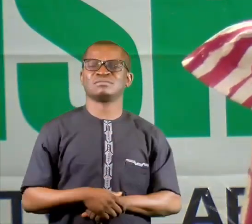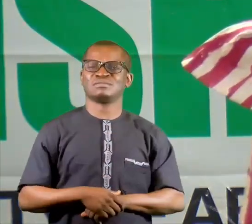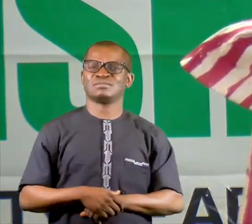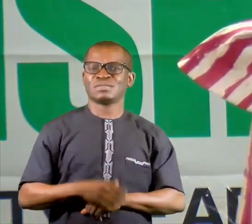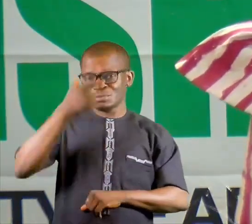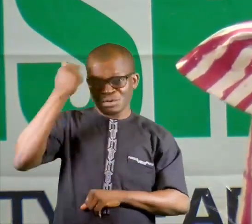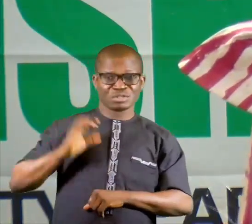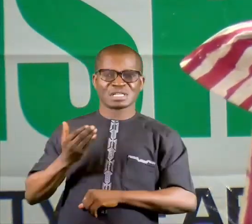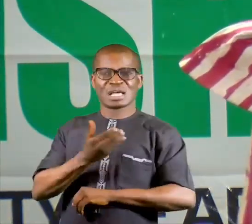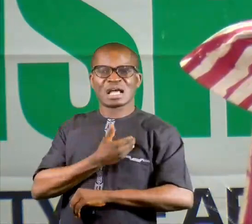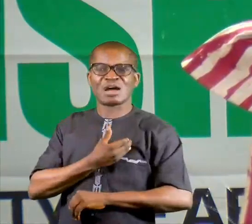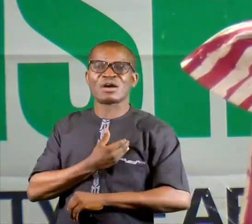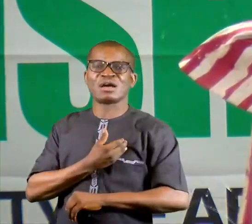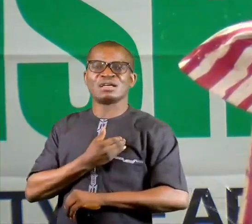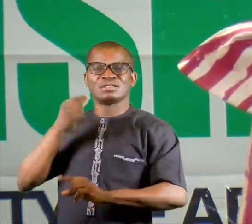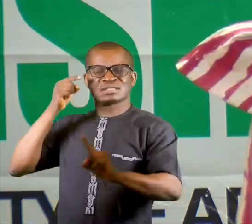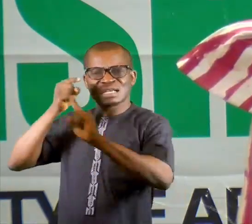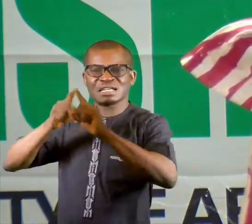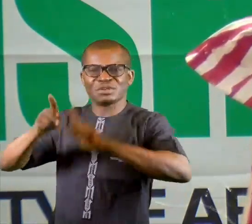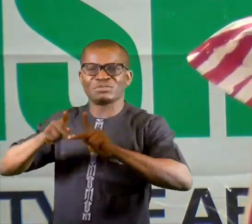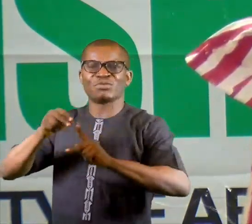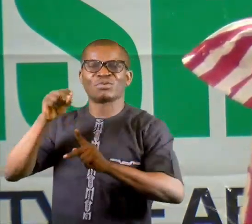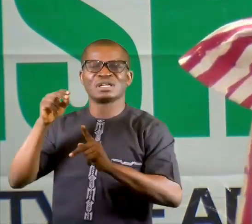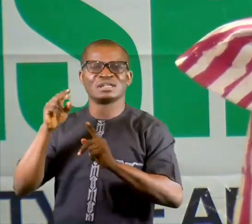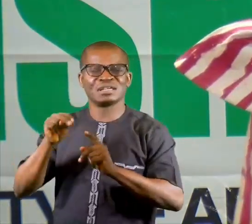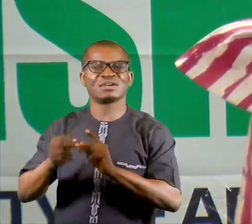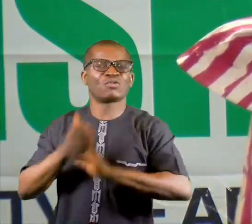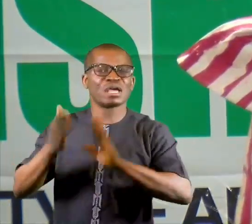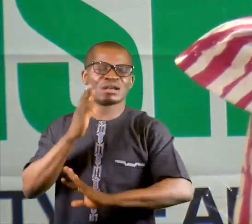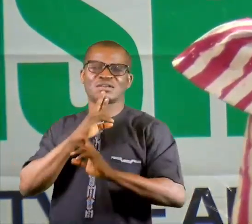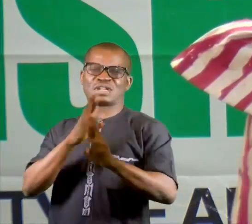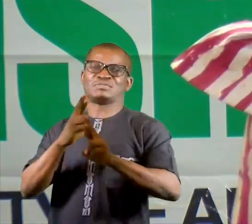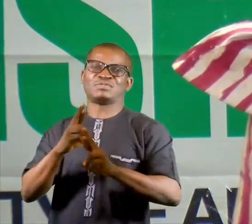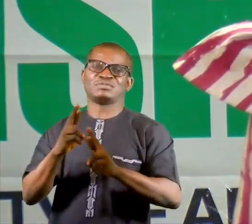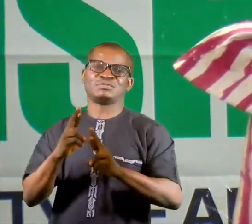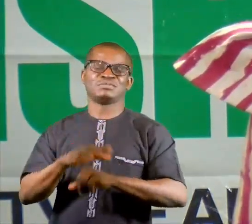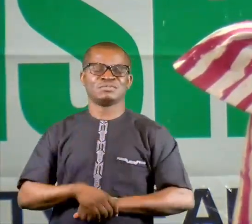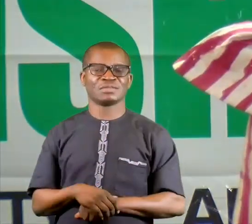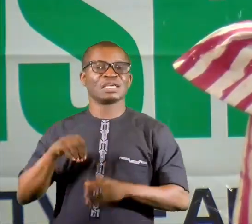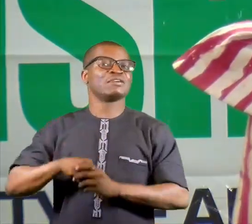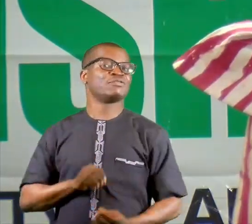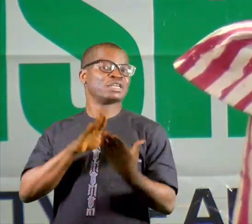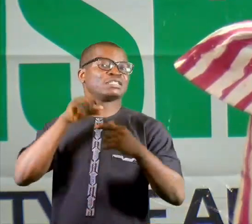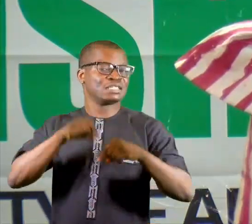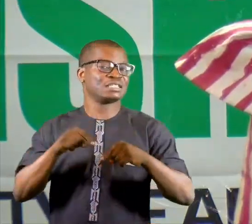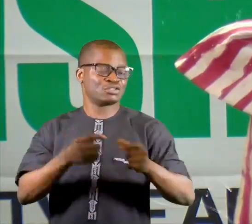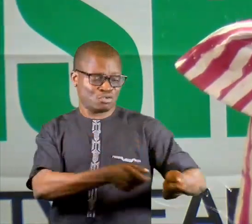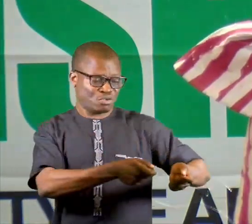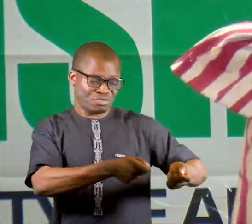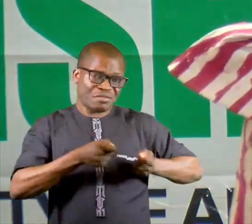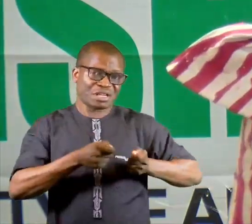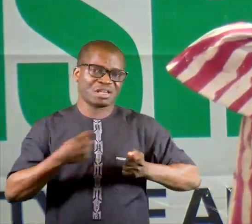need immediate and strategic response to their issues. In tackling human trafficking, we are often confronted with